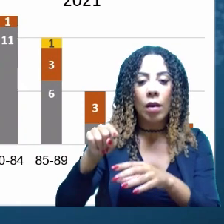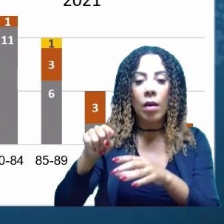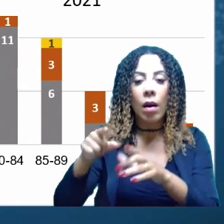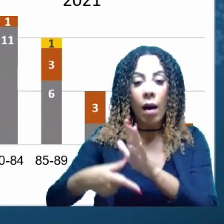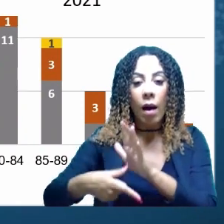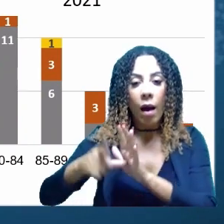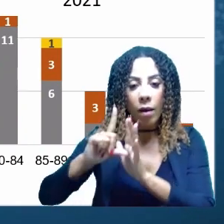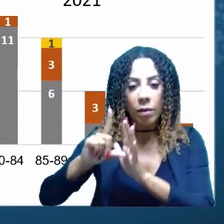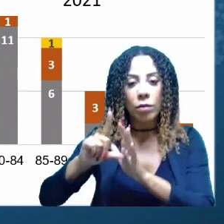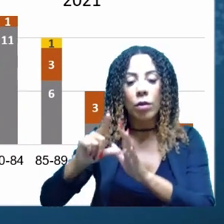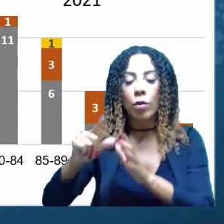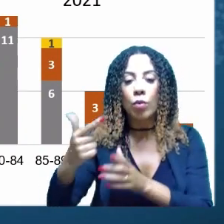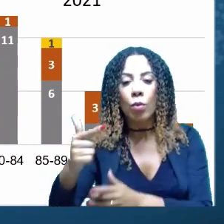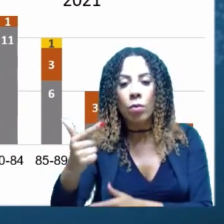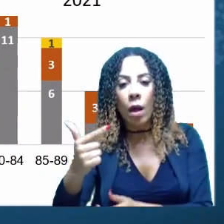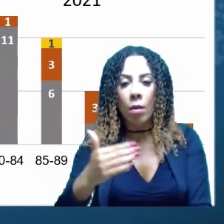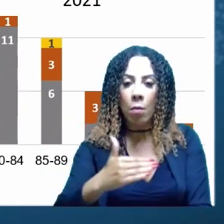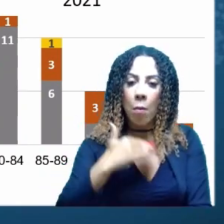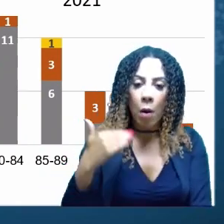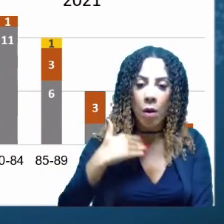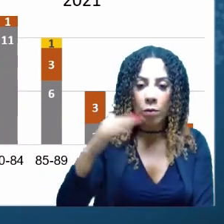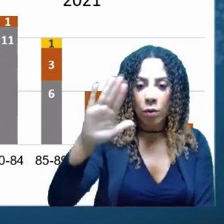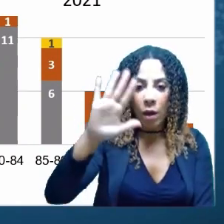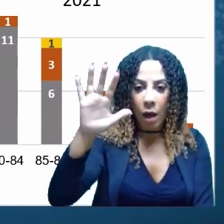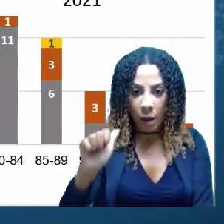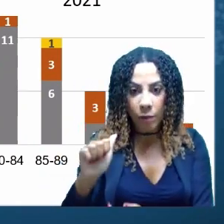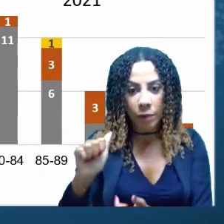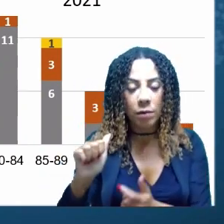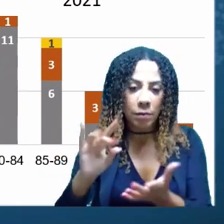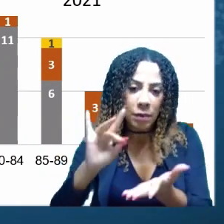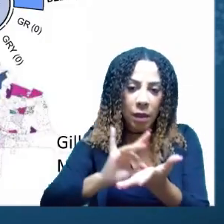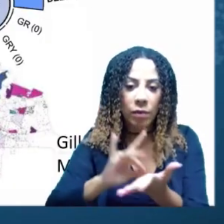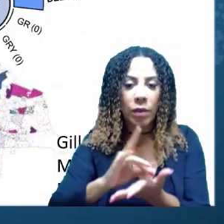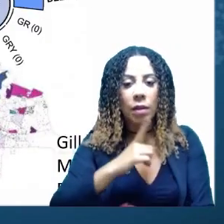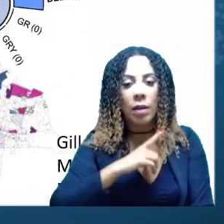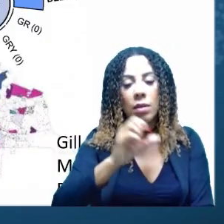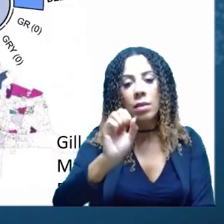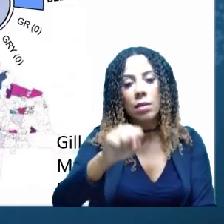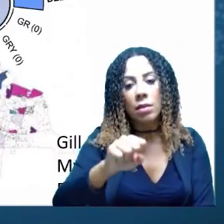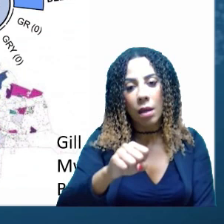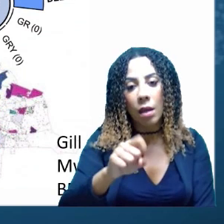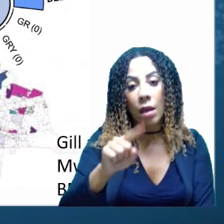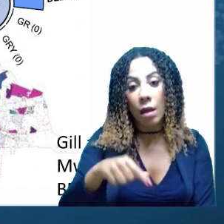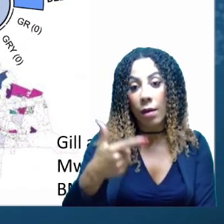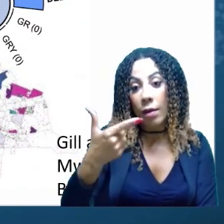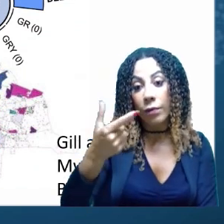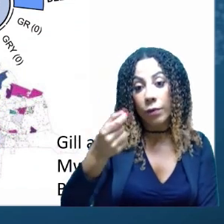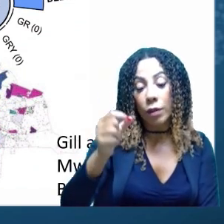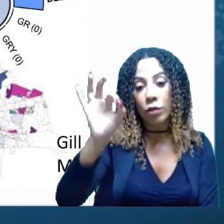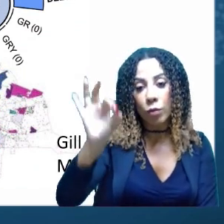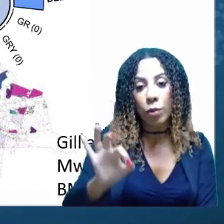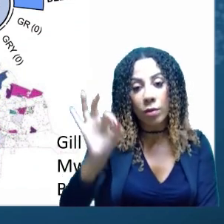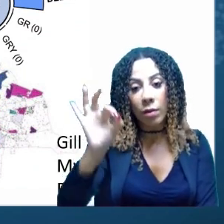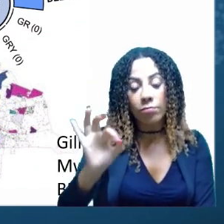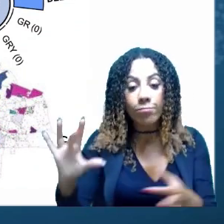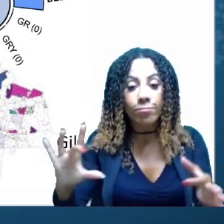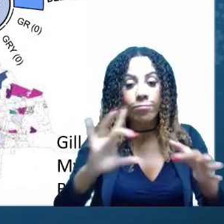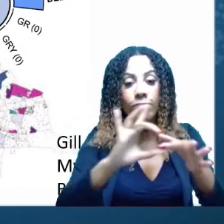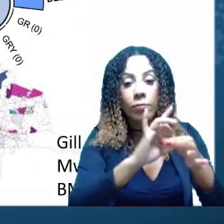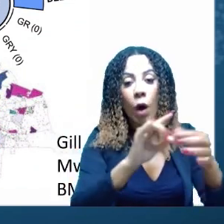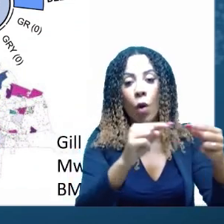hear actually it was about 20%, which was very consistent with everywhere else. And we published this in